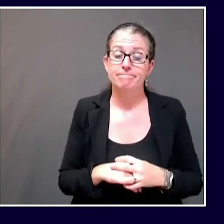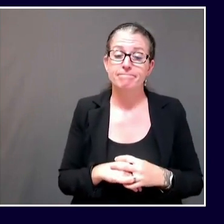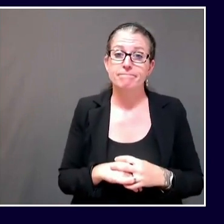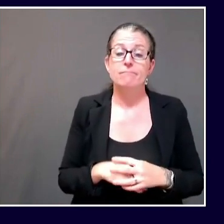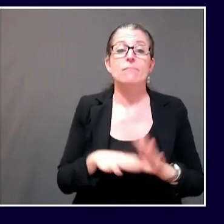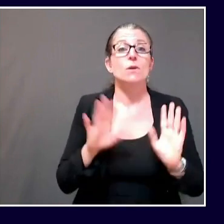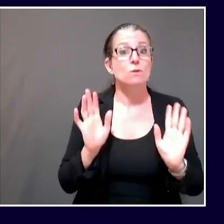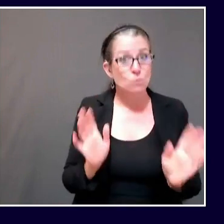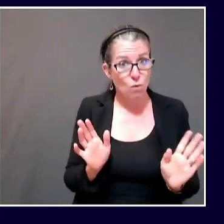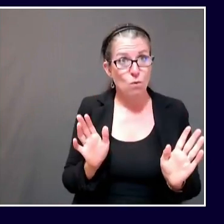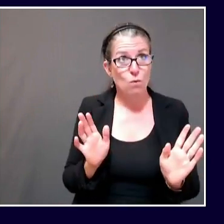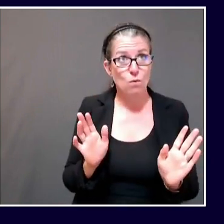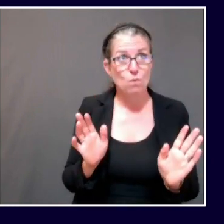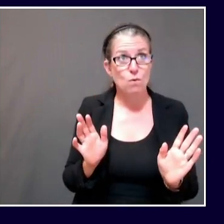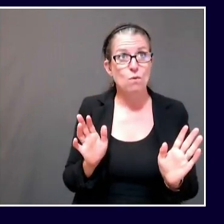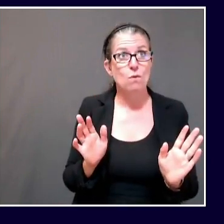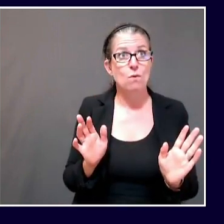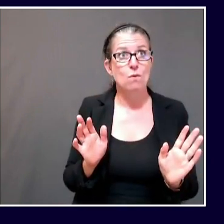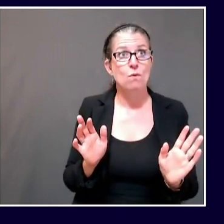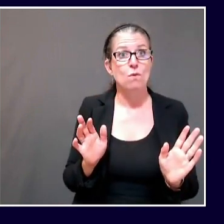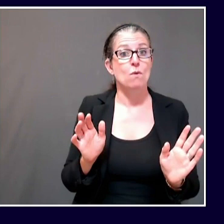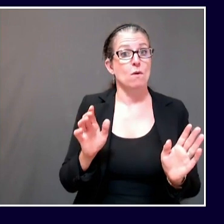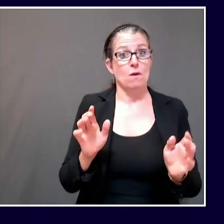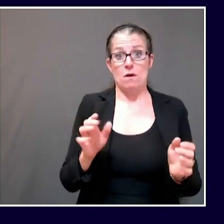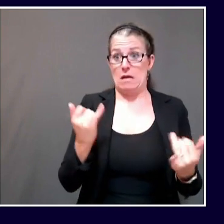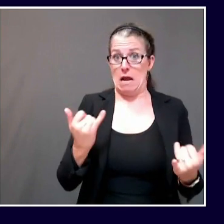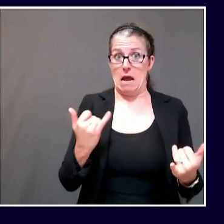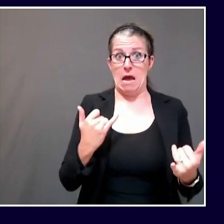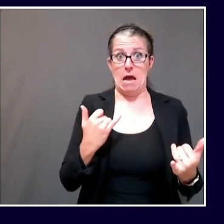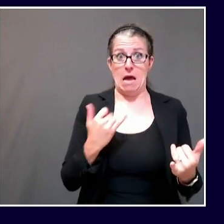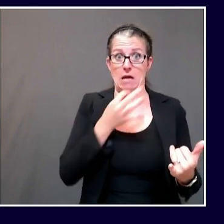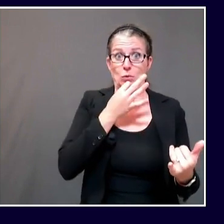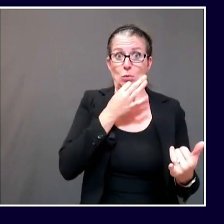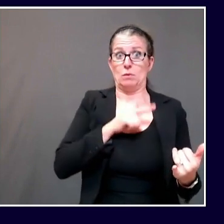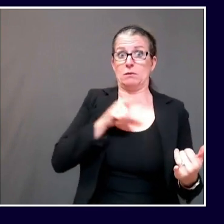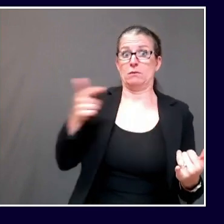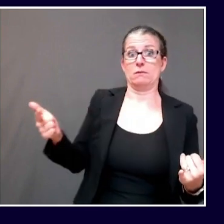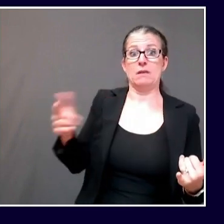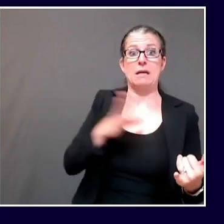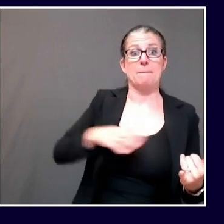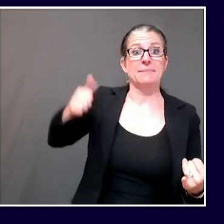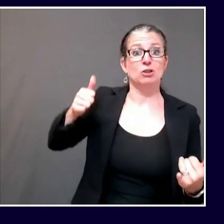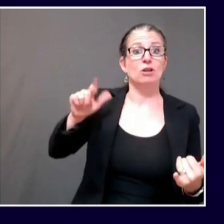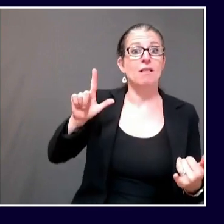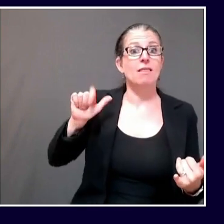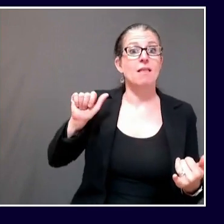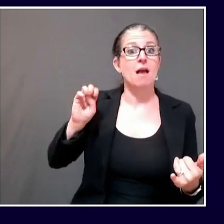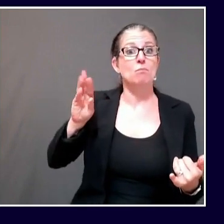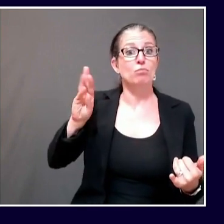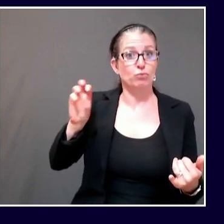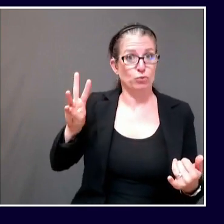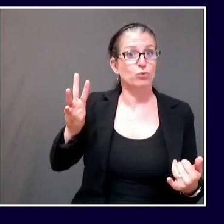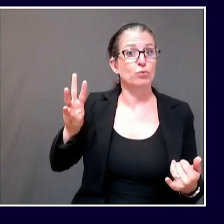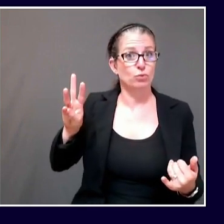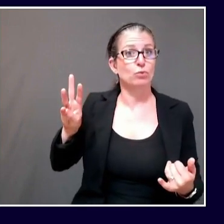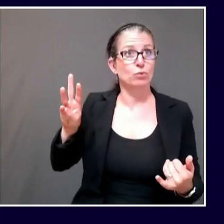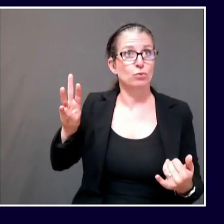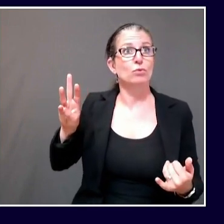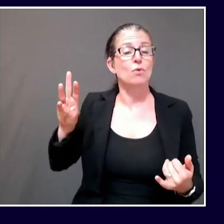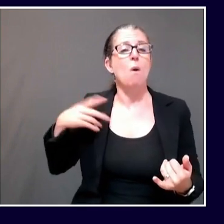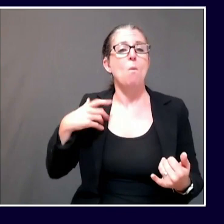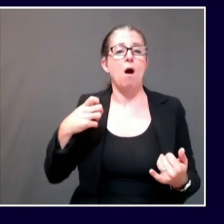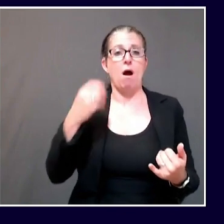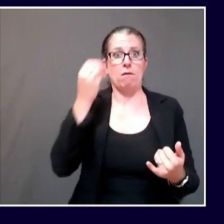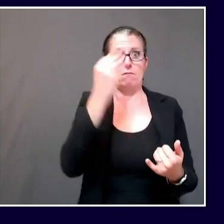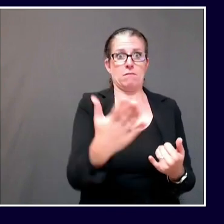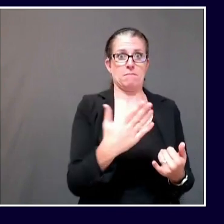And finally, before I turn things over to Commissioner Lambrou, just a brief note about Maine CDC's approach to testing